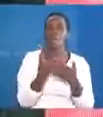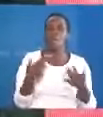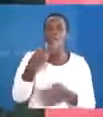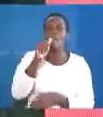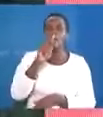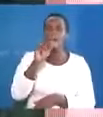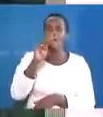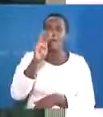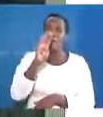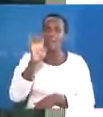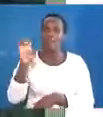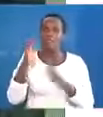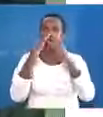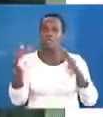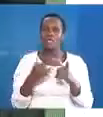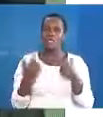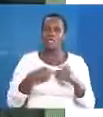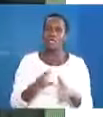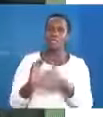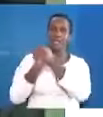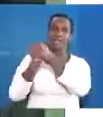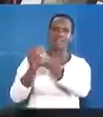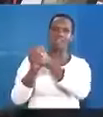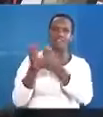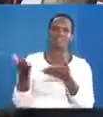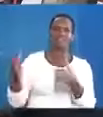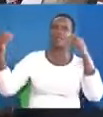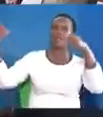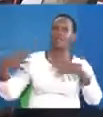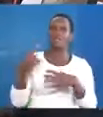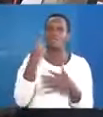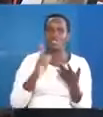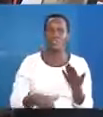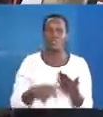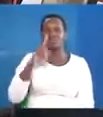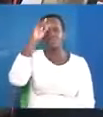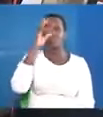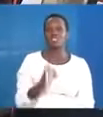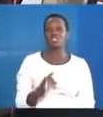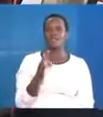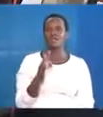Alafu tukashikana mkono. Tukasema,